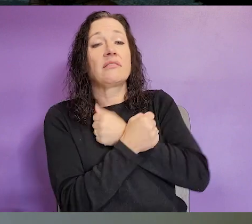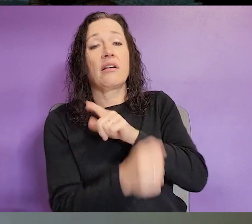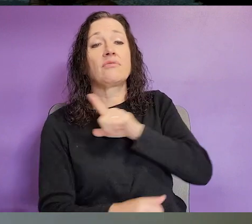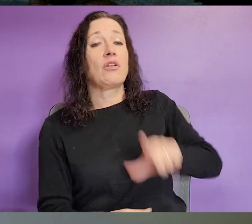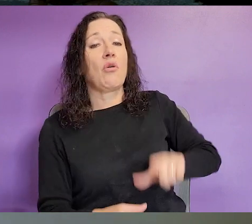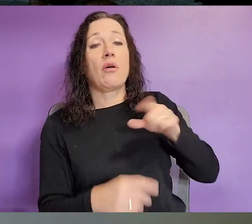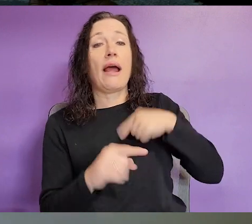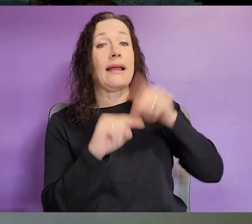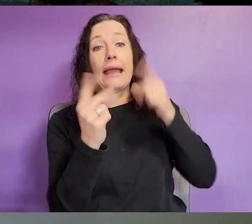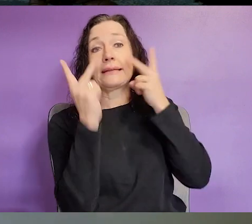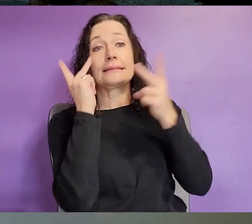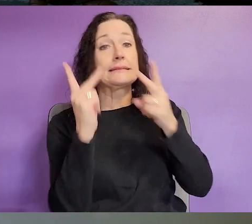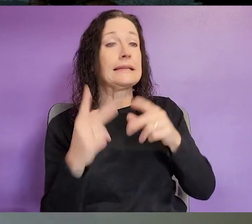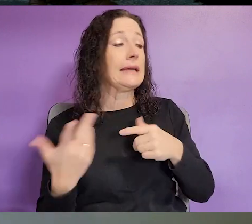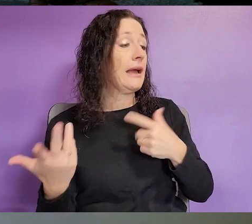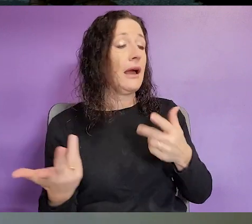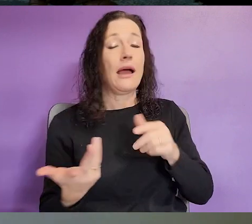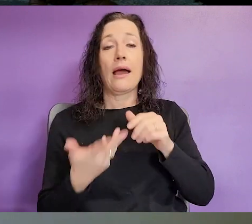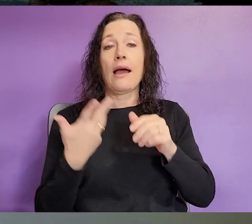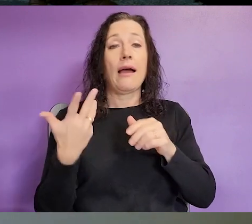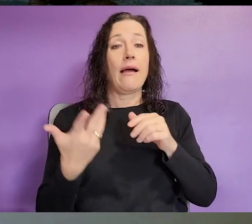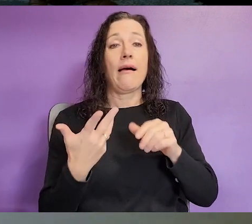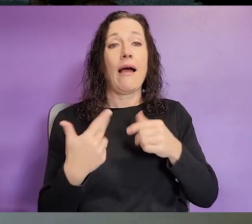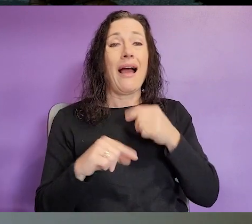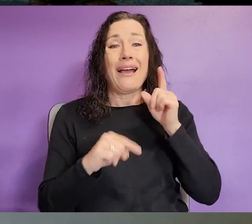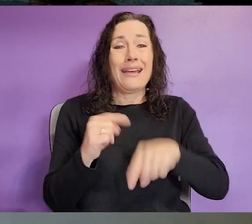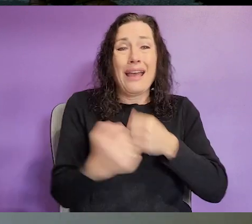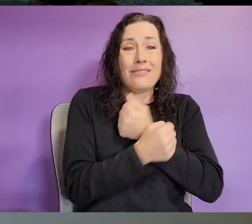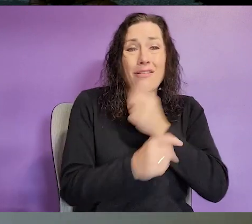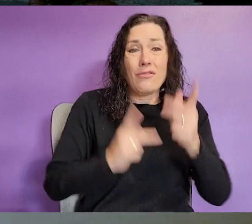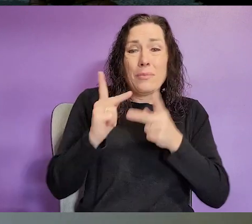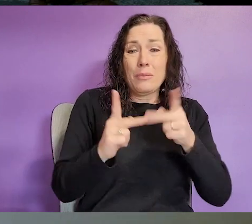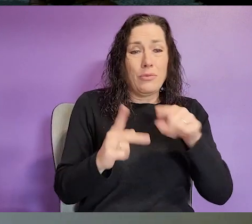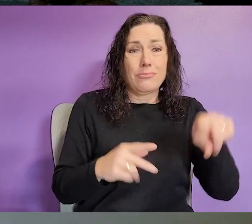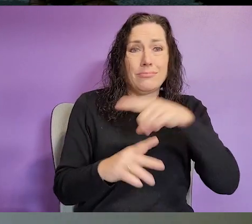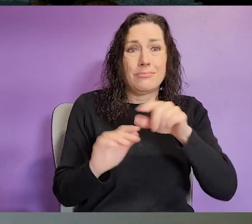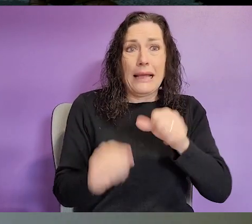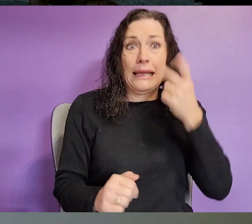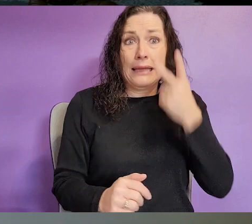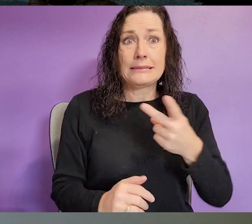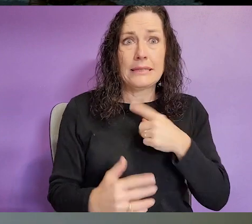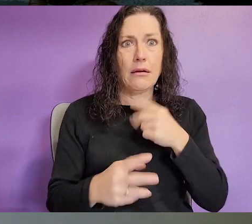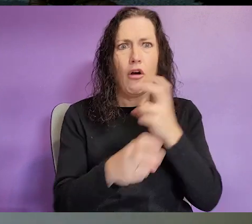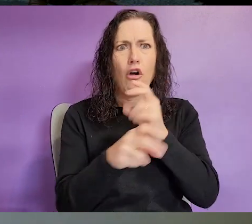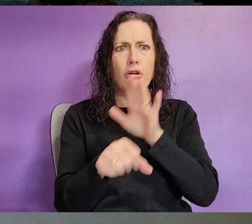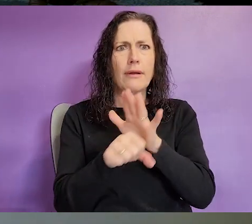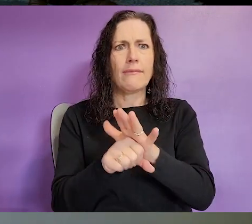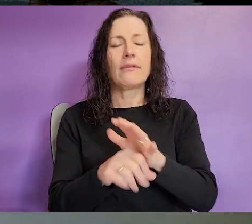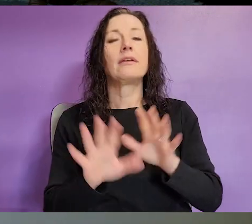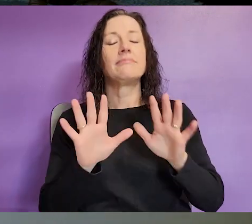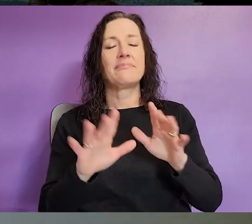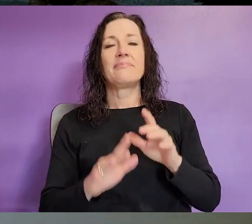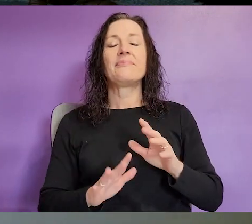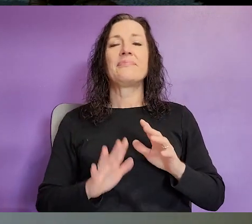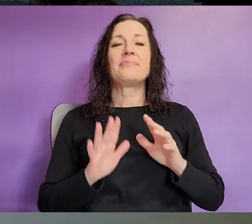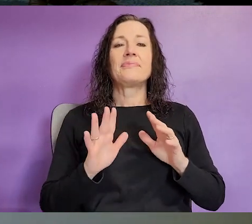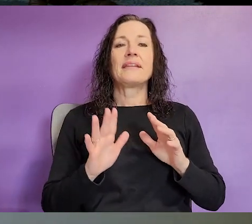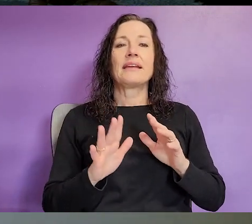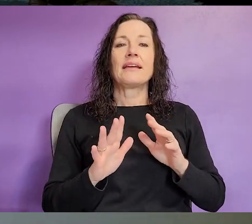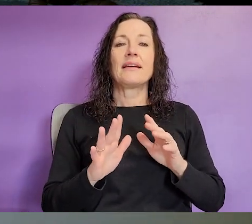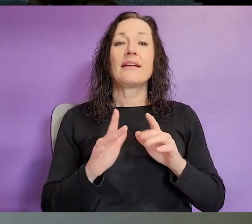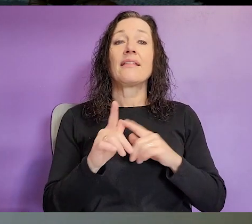Lord that I can't see. I have a tough time loving the people I can see. And then he says,